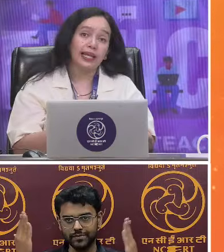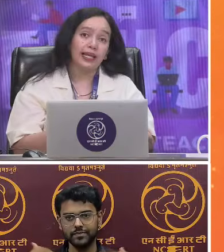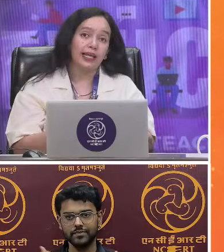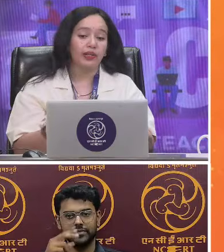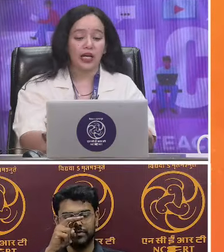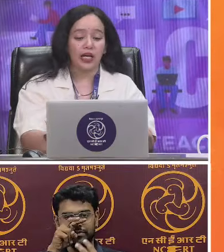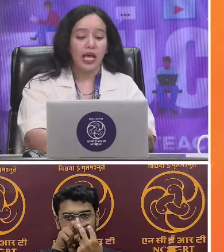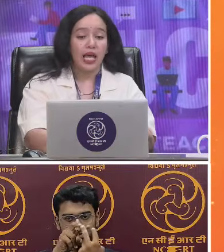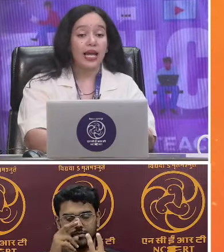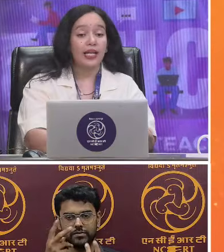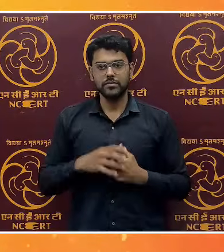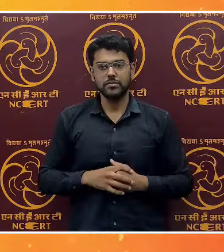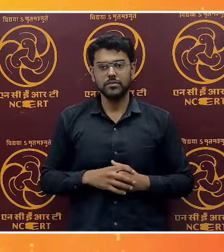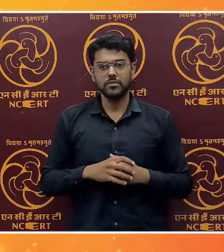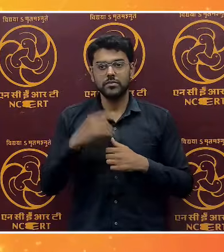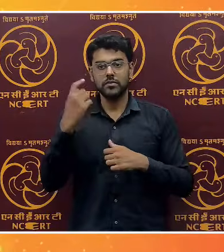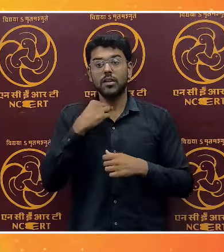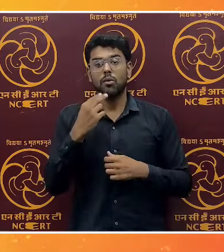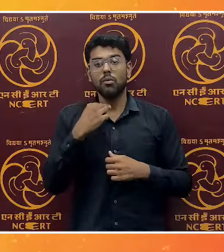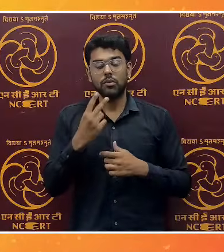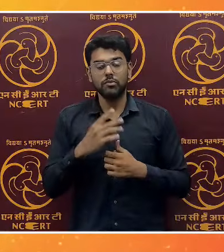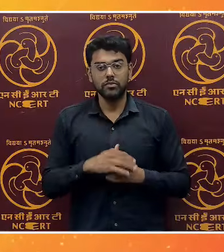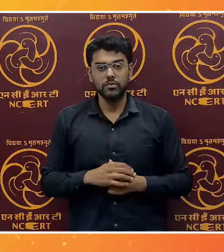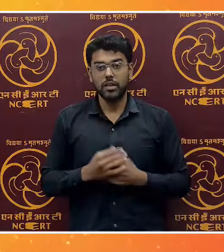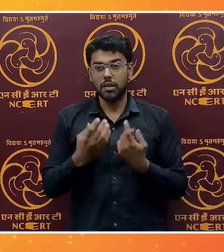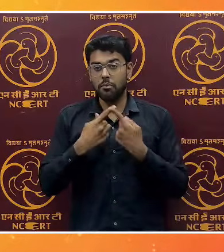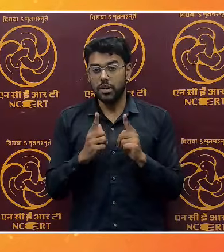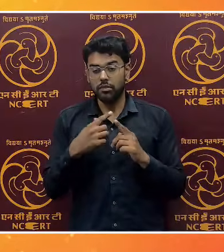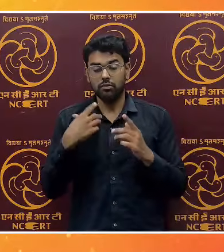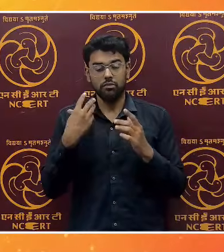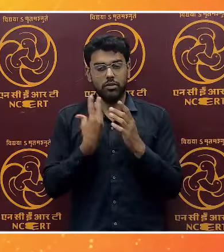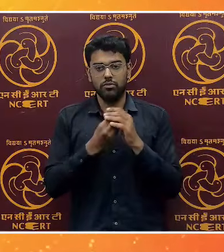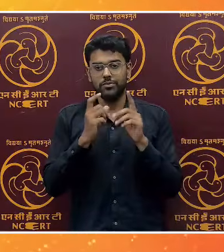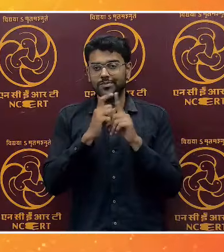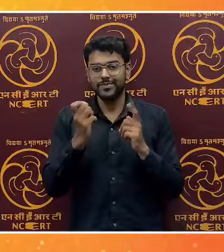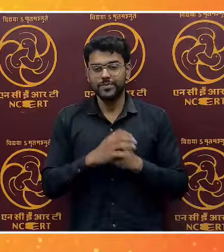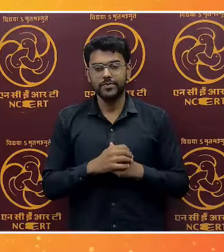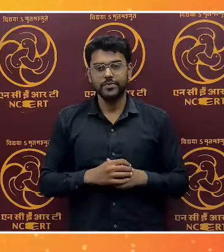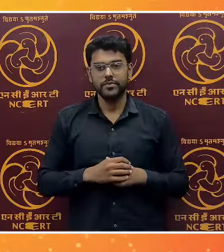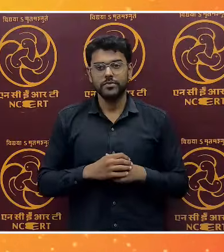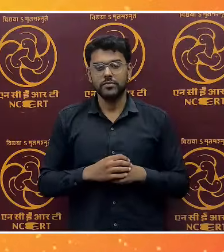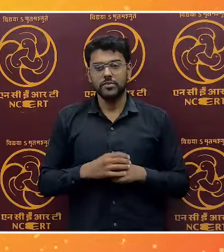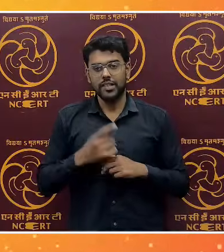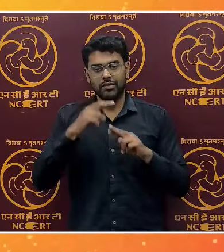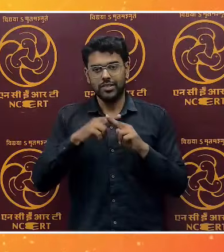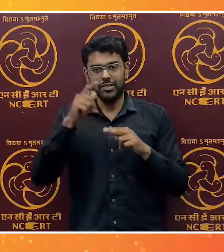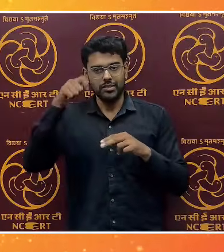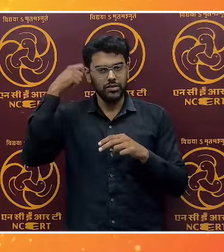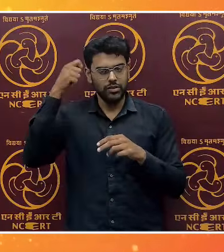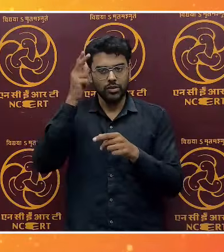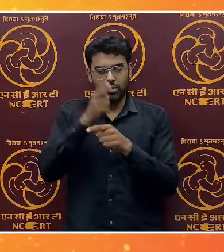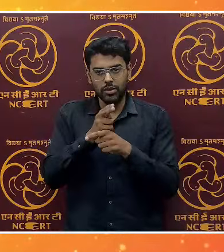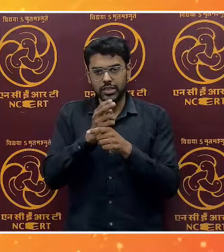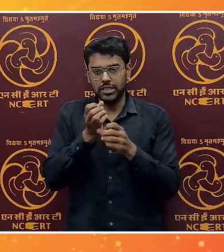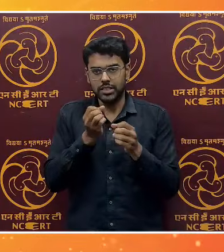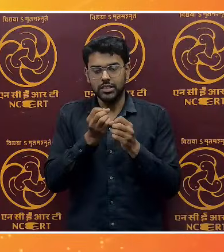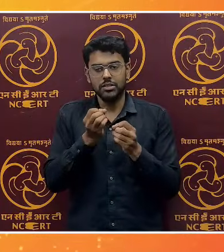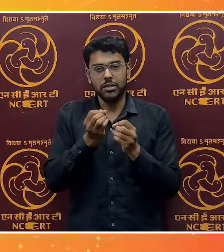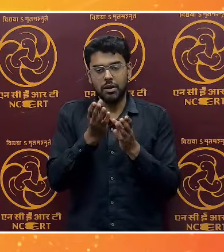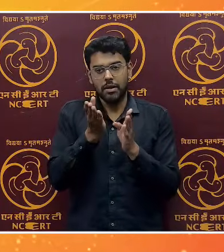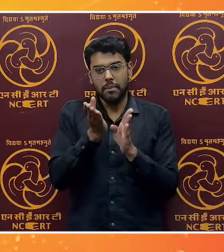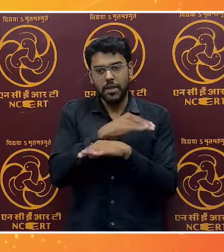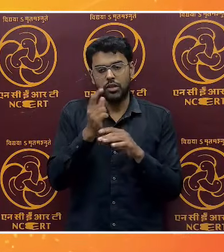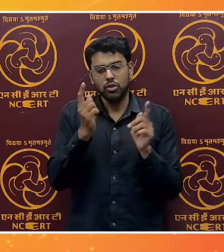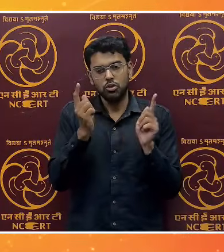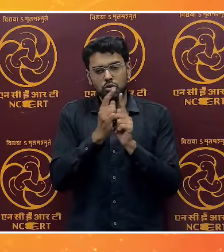talking about. Yeah. And the audio also. What we do, firstly before recording a whole session, what we do, we record a